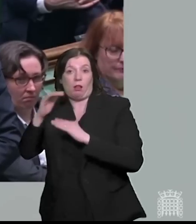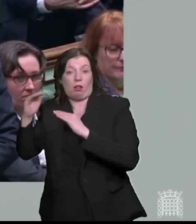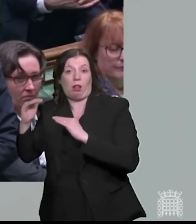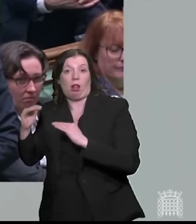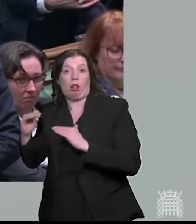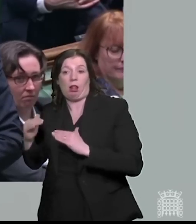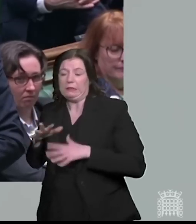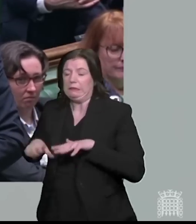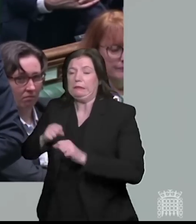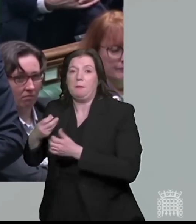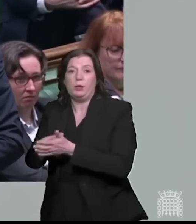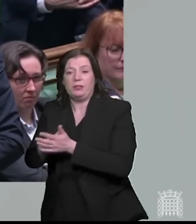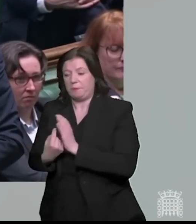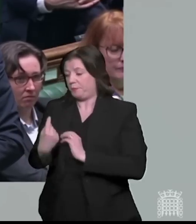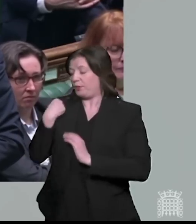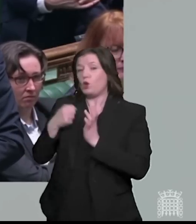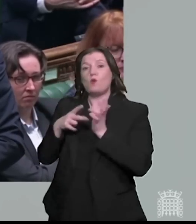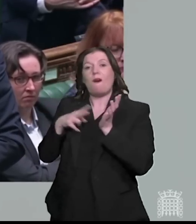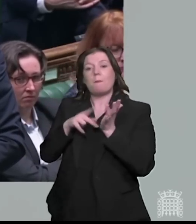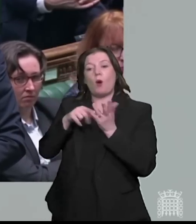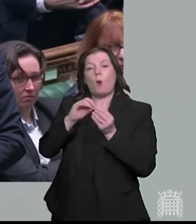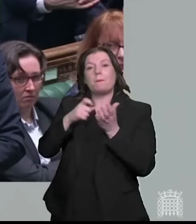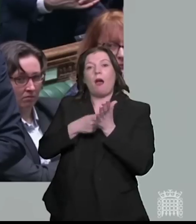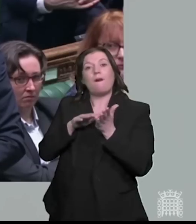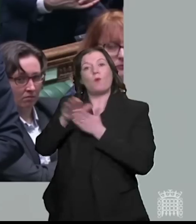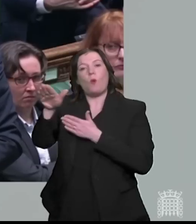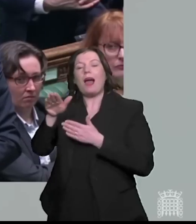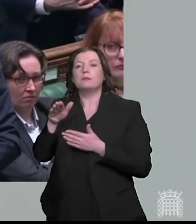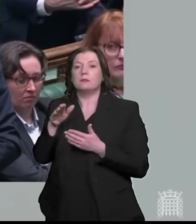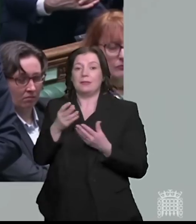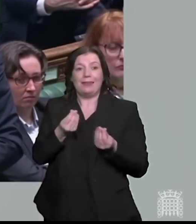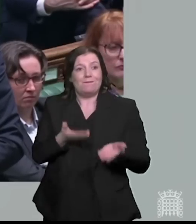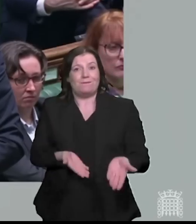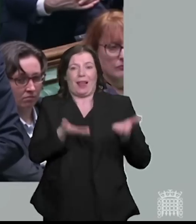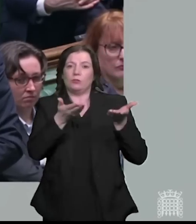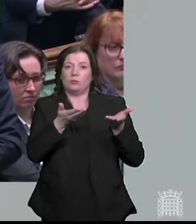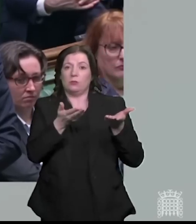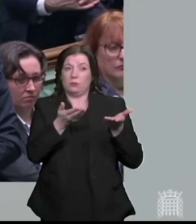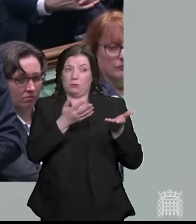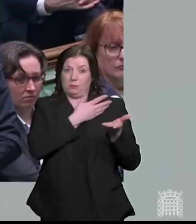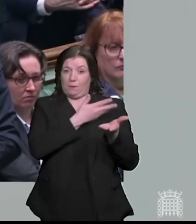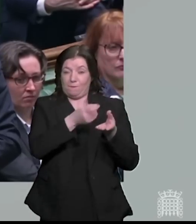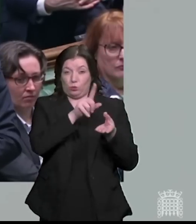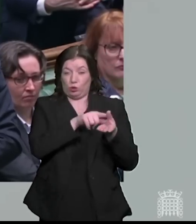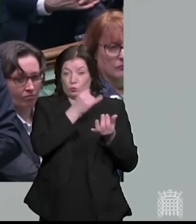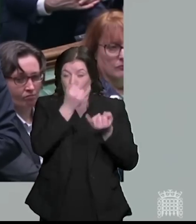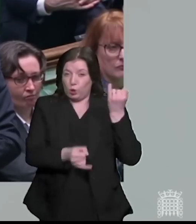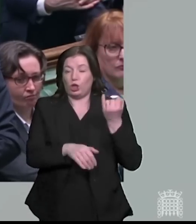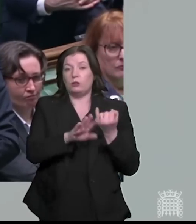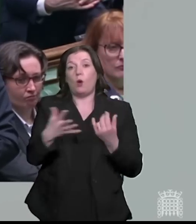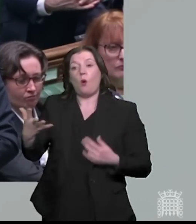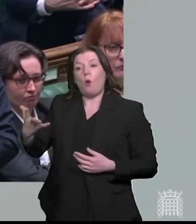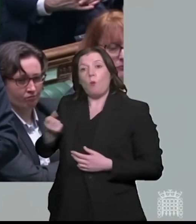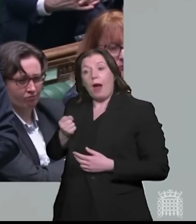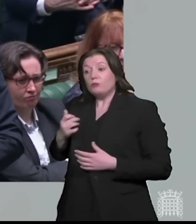And we certainly know from the November OBR forecast, inflation was set to peak at a 40-year high, and that wages and